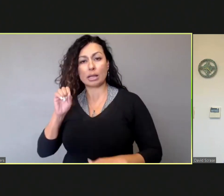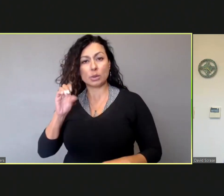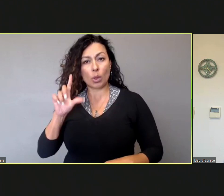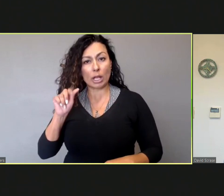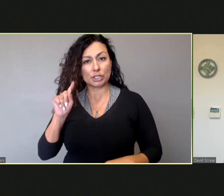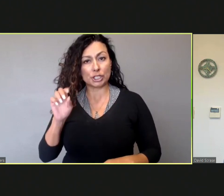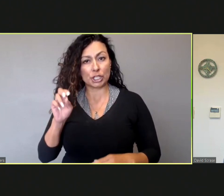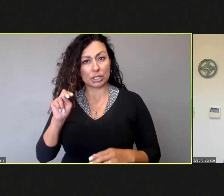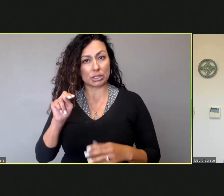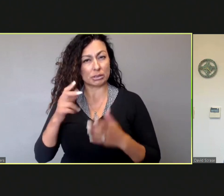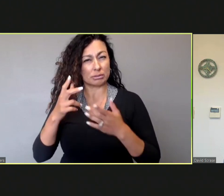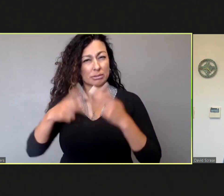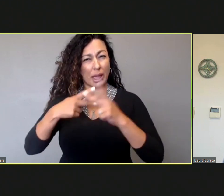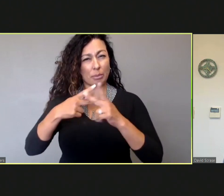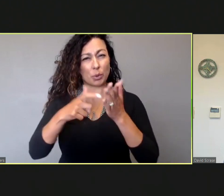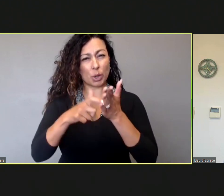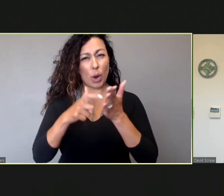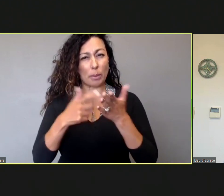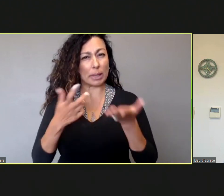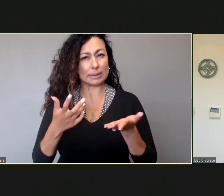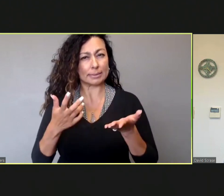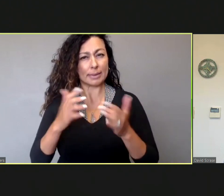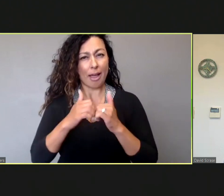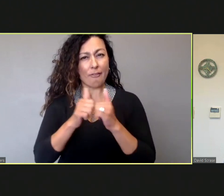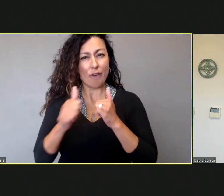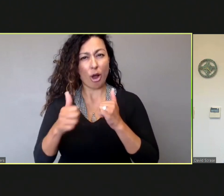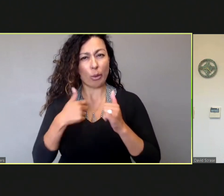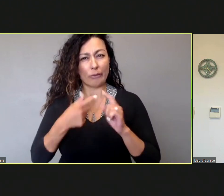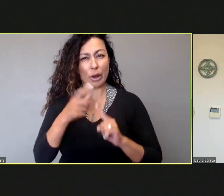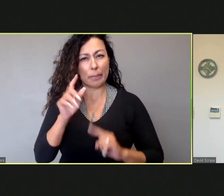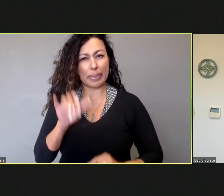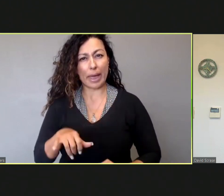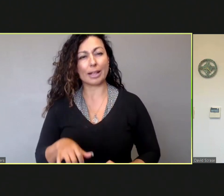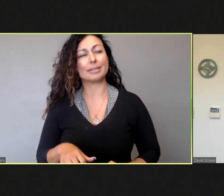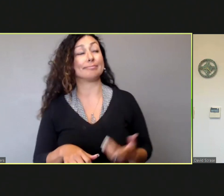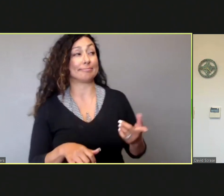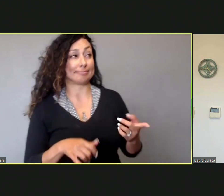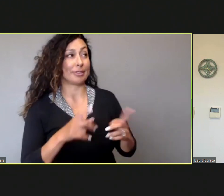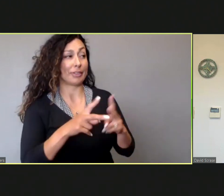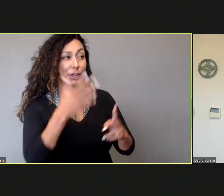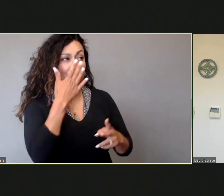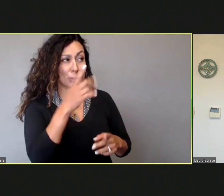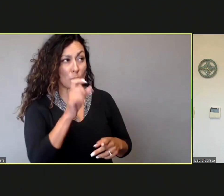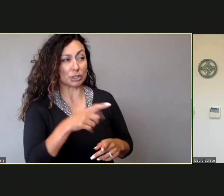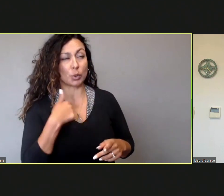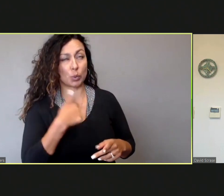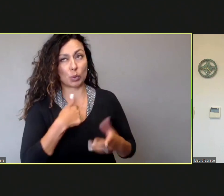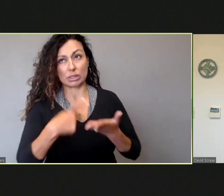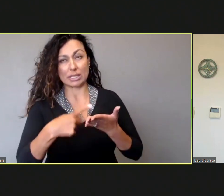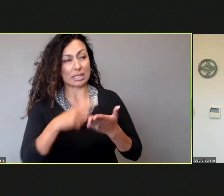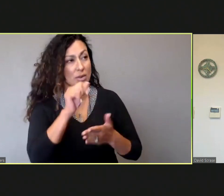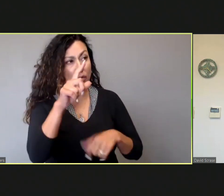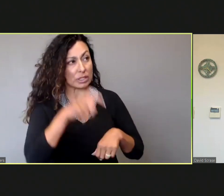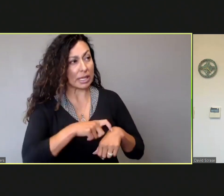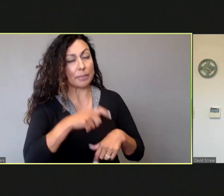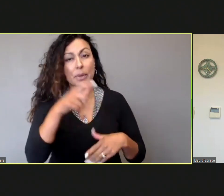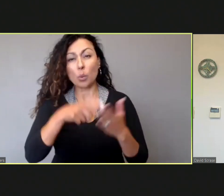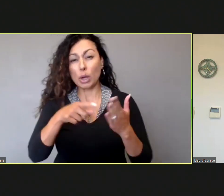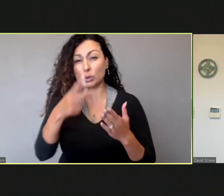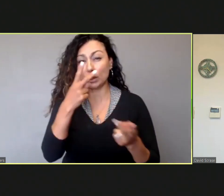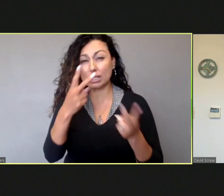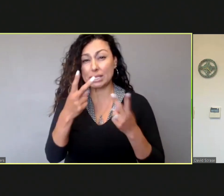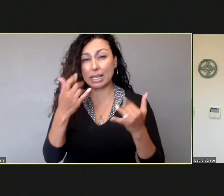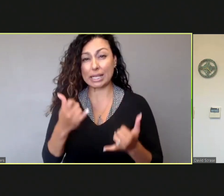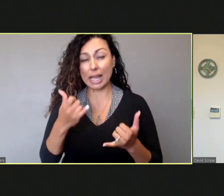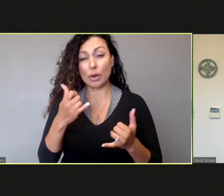You know, that's a really good question. And we talk about it all the time. And I think what you're seeing the state do is